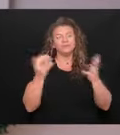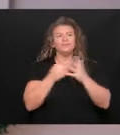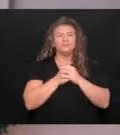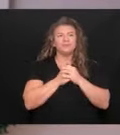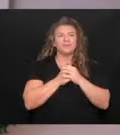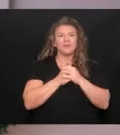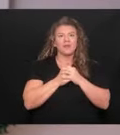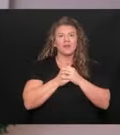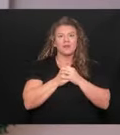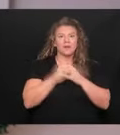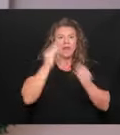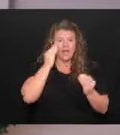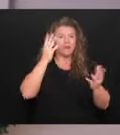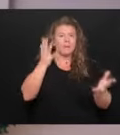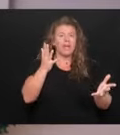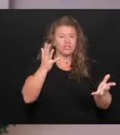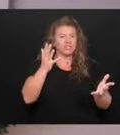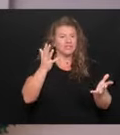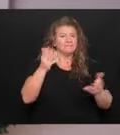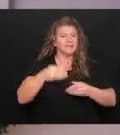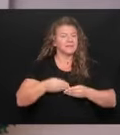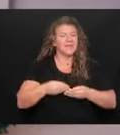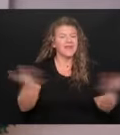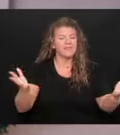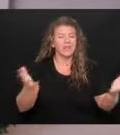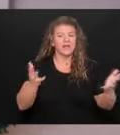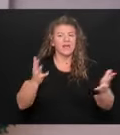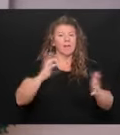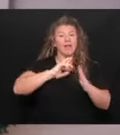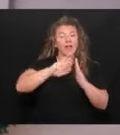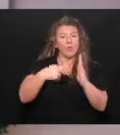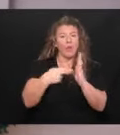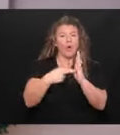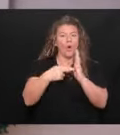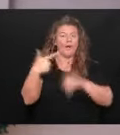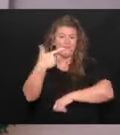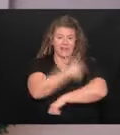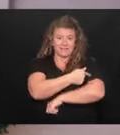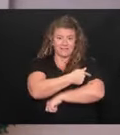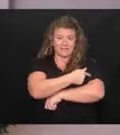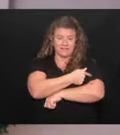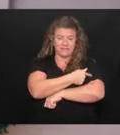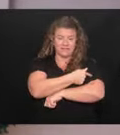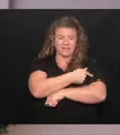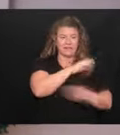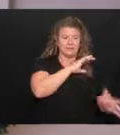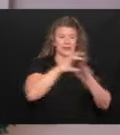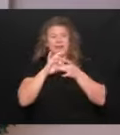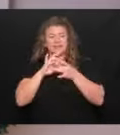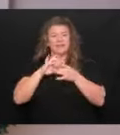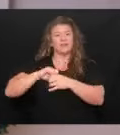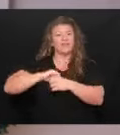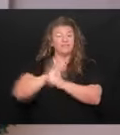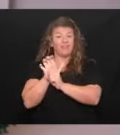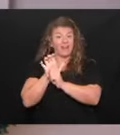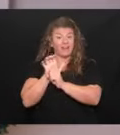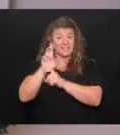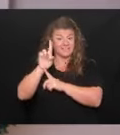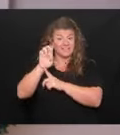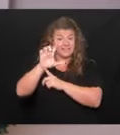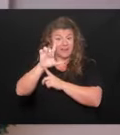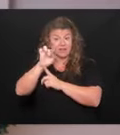information that's being pushed out about the role of vaccines with the Delta variant.